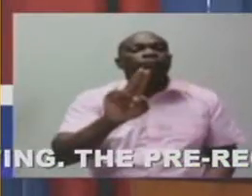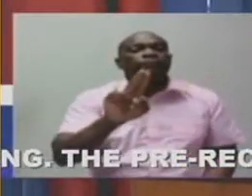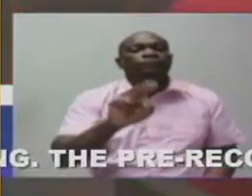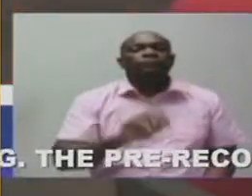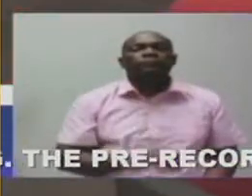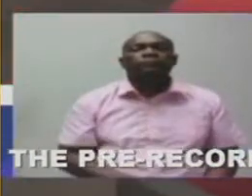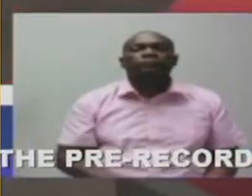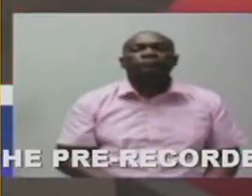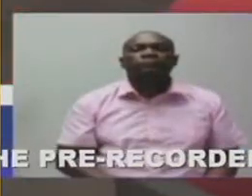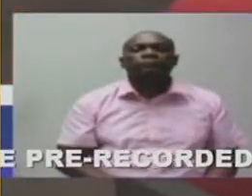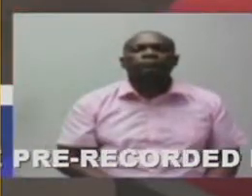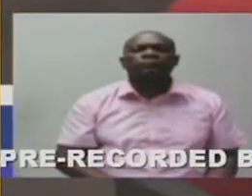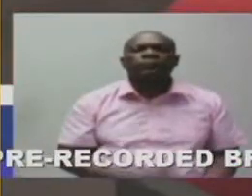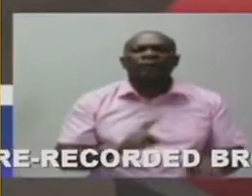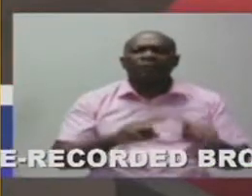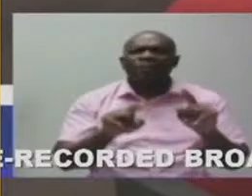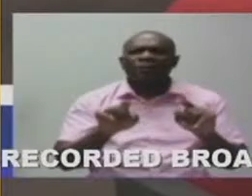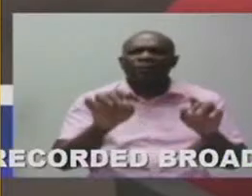also be able to say if the increase in childhood,